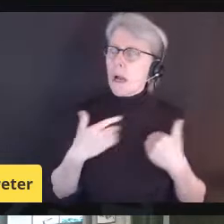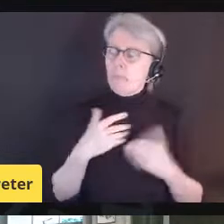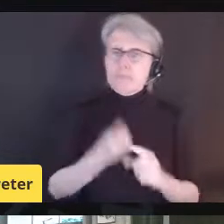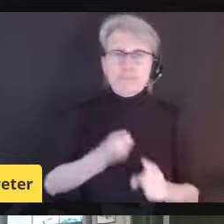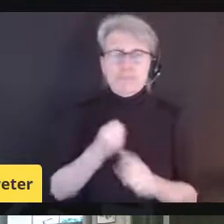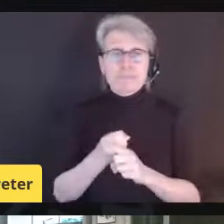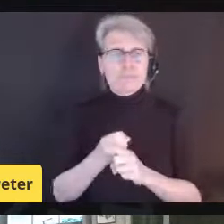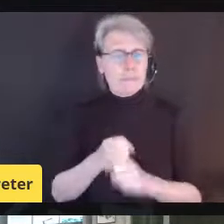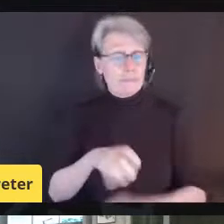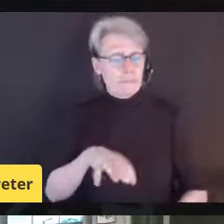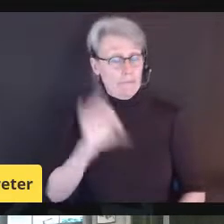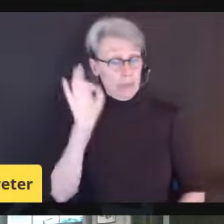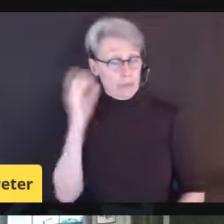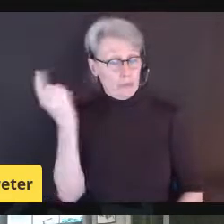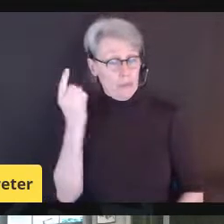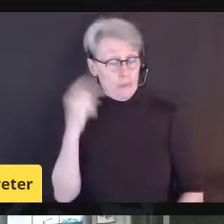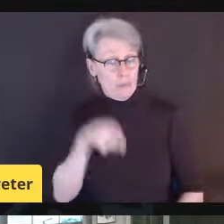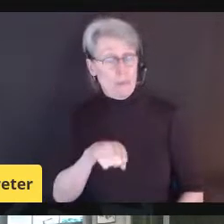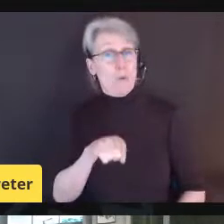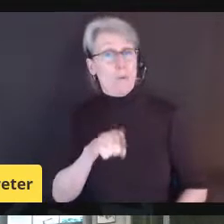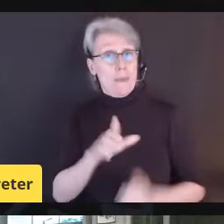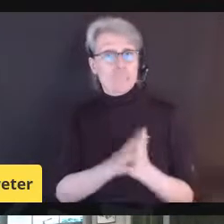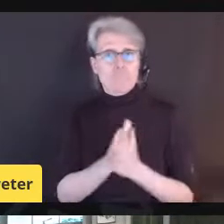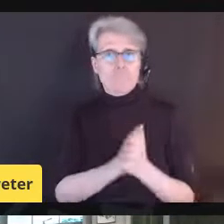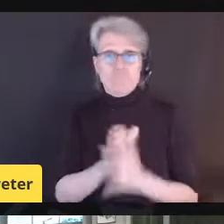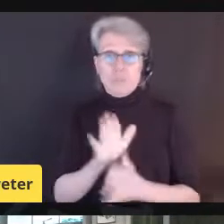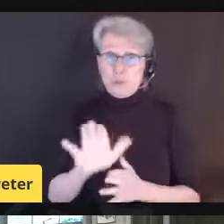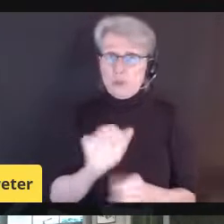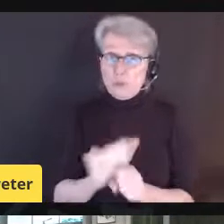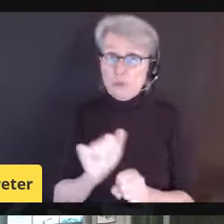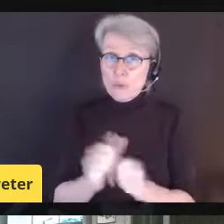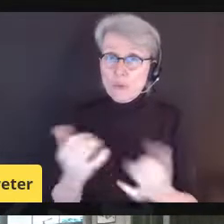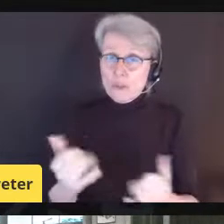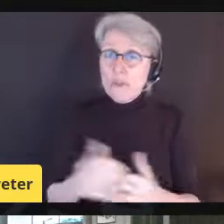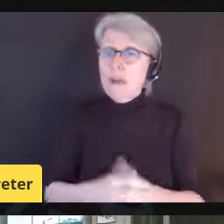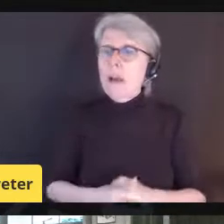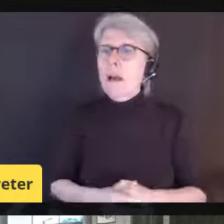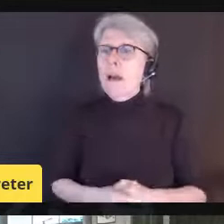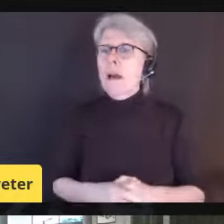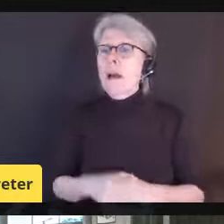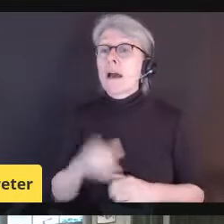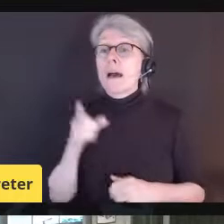very, very awesome career that you have right now? You know, I've been